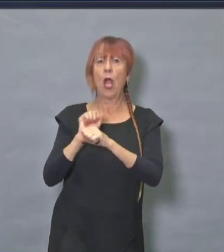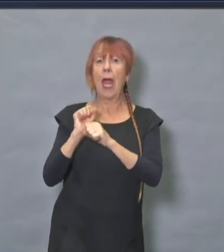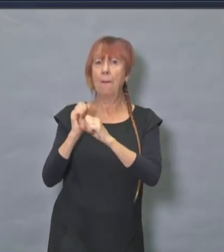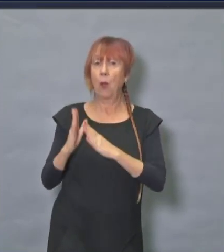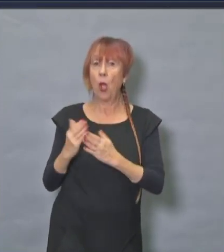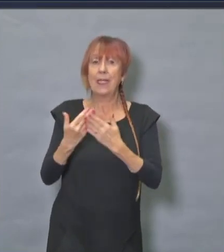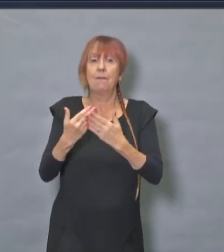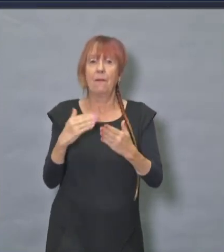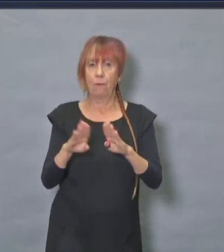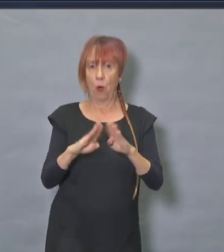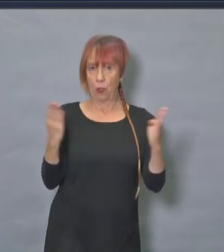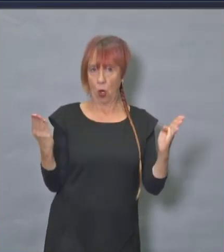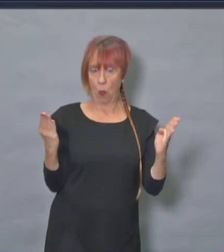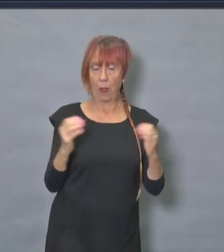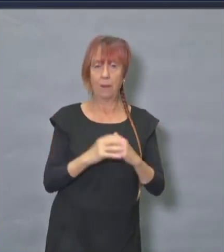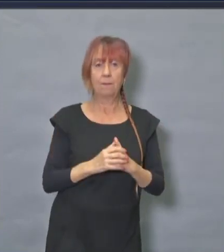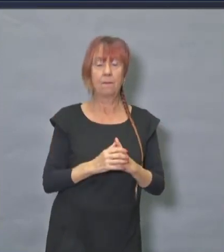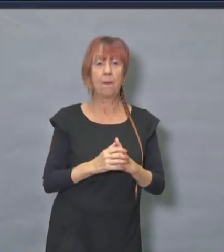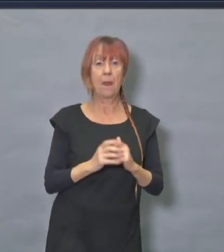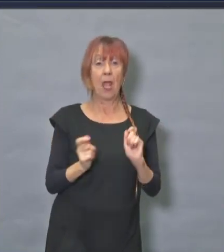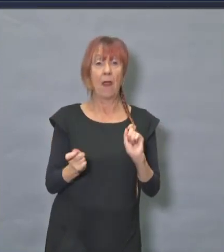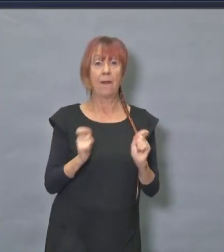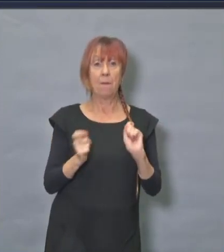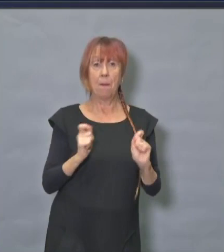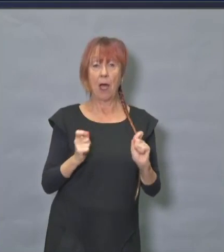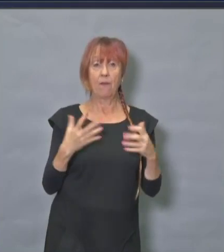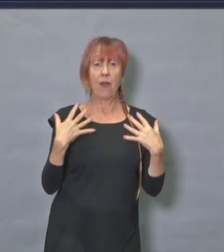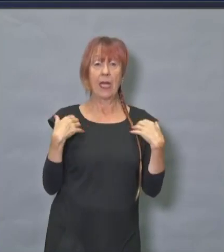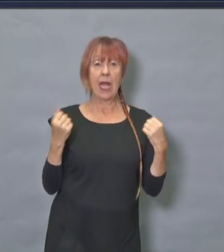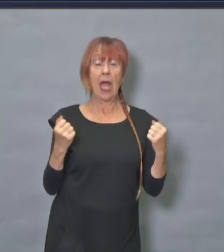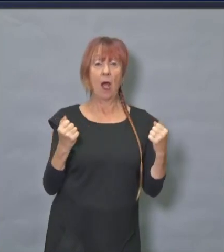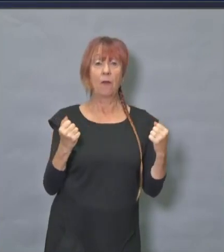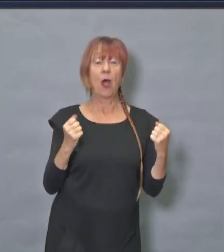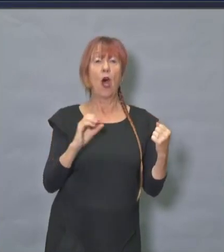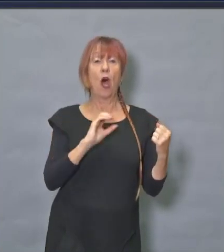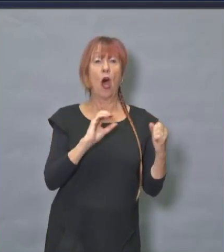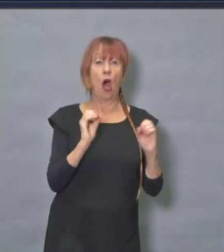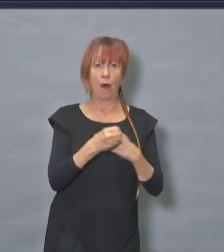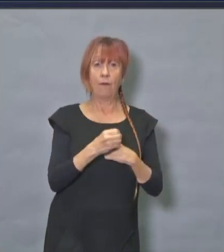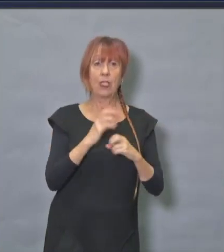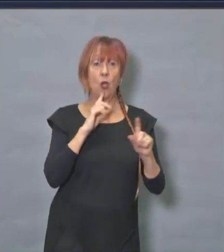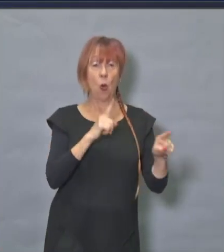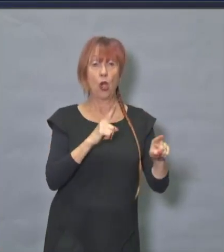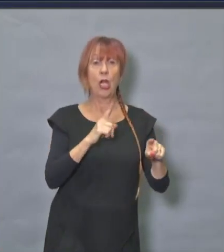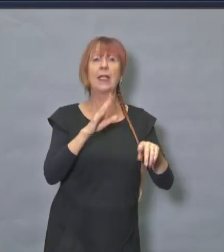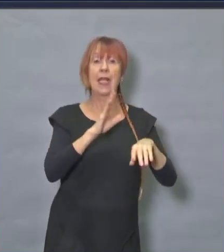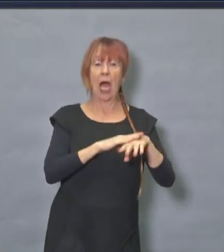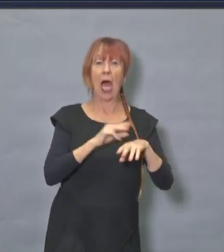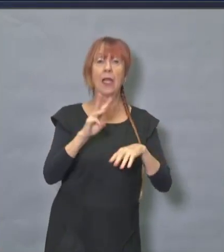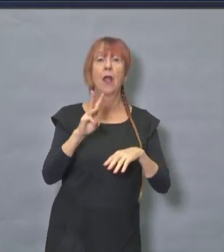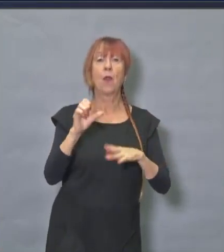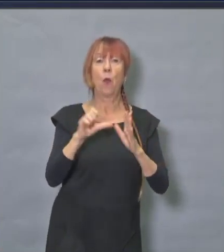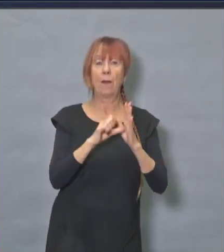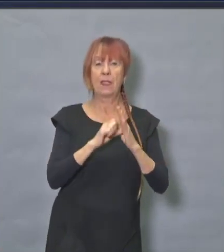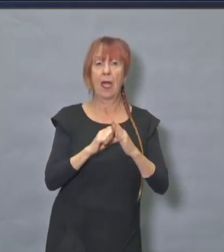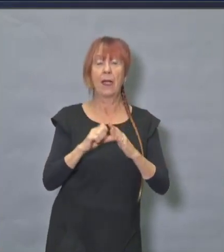reopening. The modified health officer order and the protocols are available on our website,